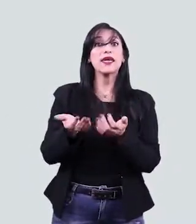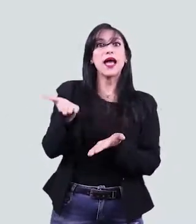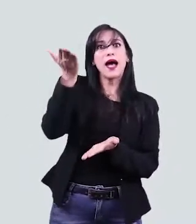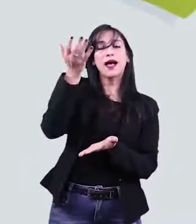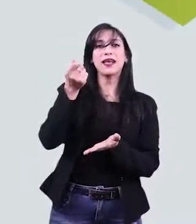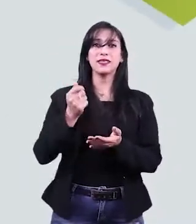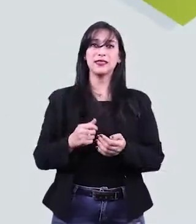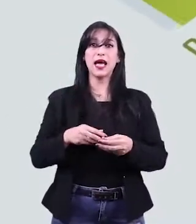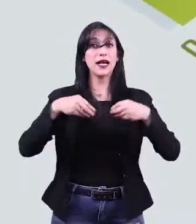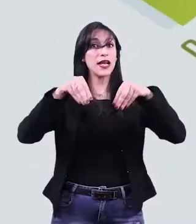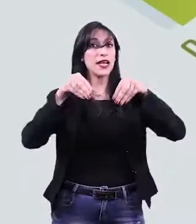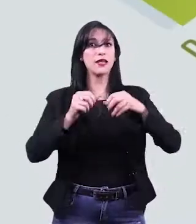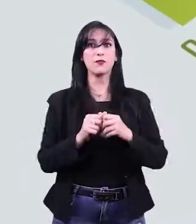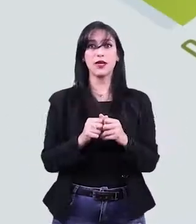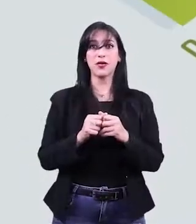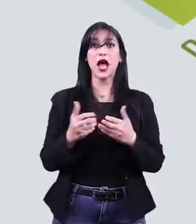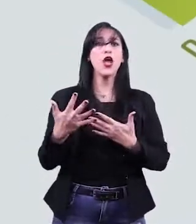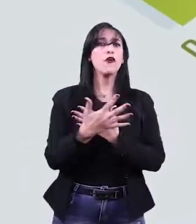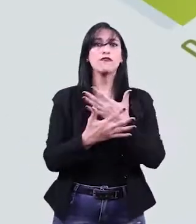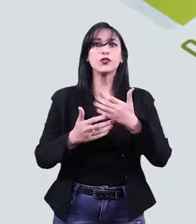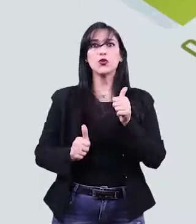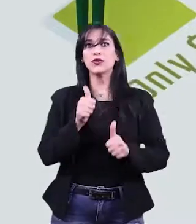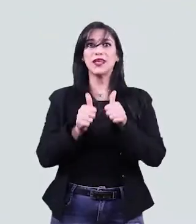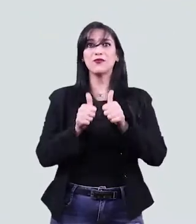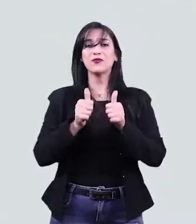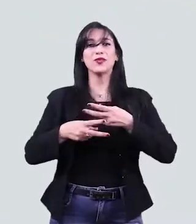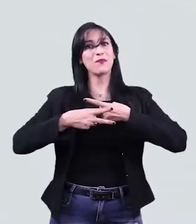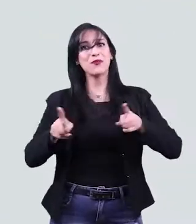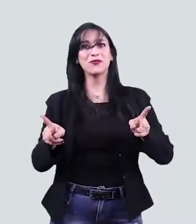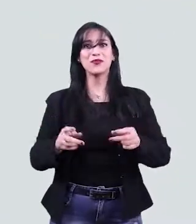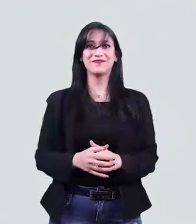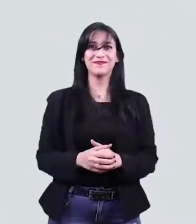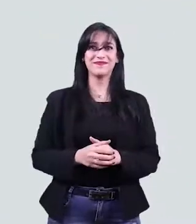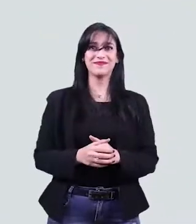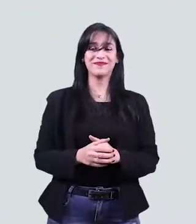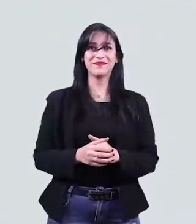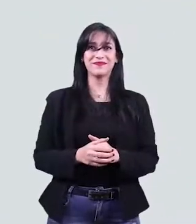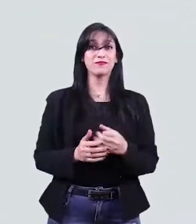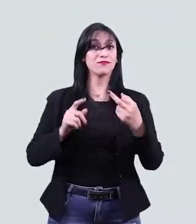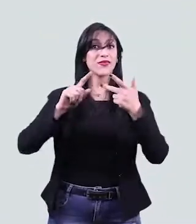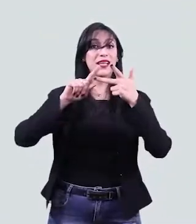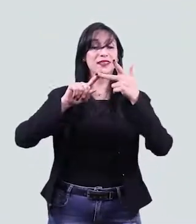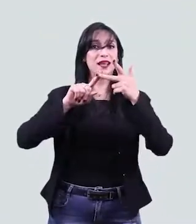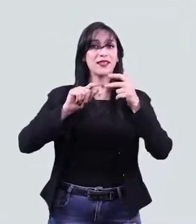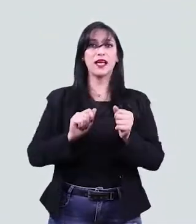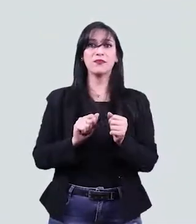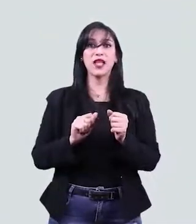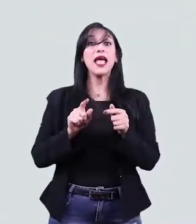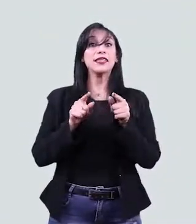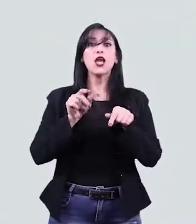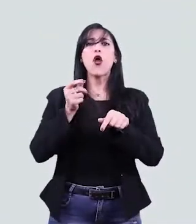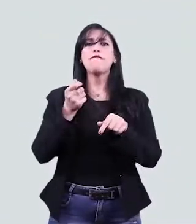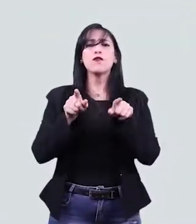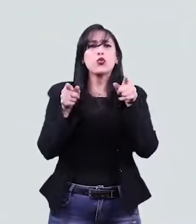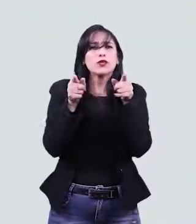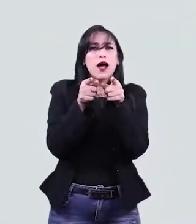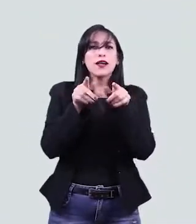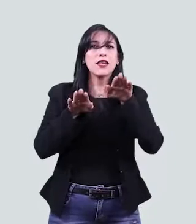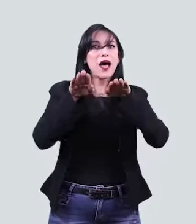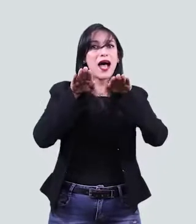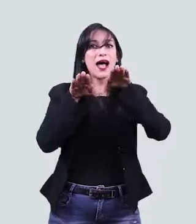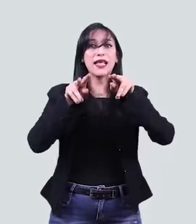an open and competitive market that a seller would accept. 3. Fair value is the estimated worth of a security in an